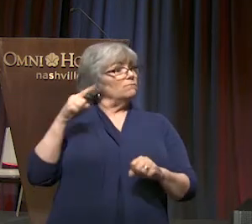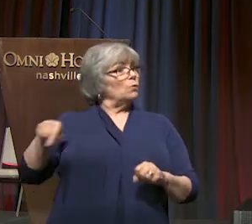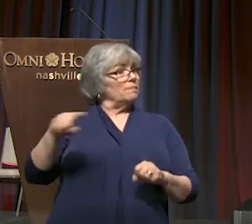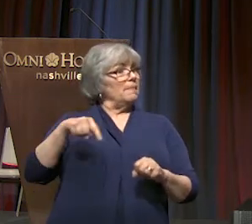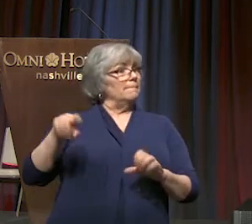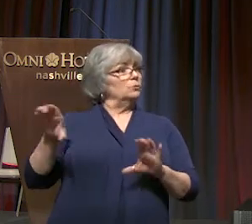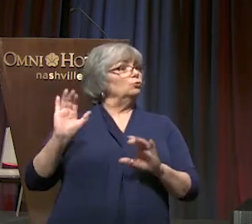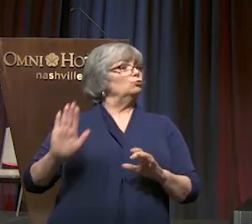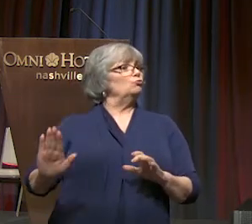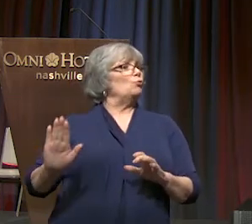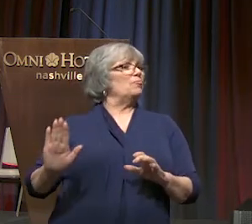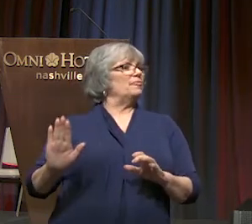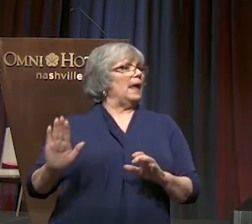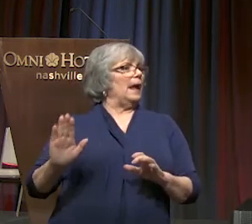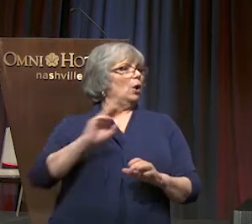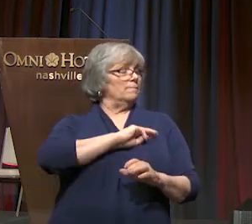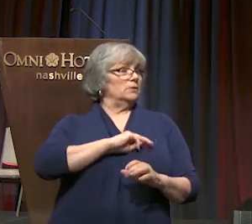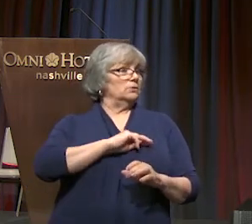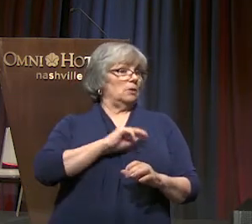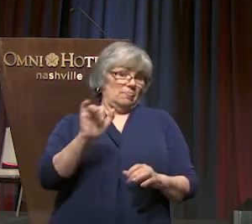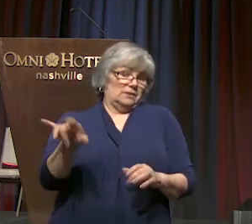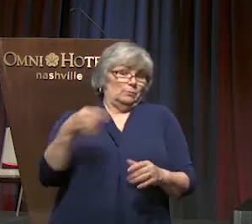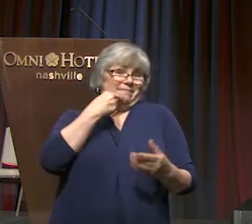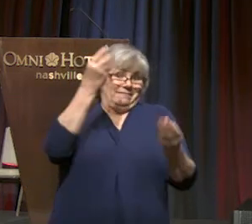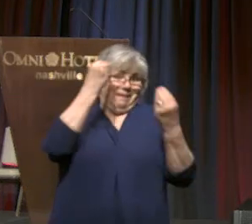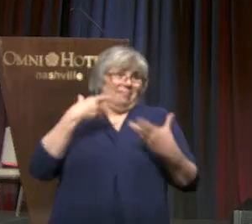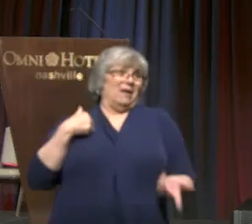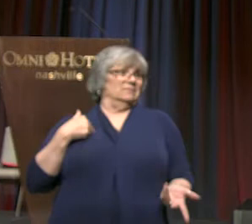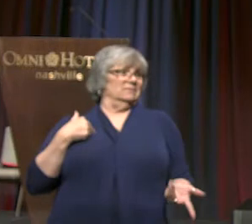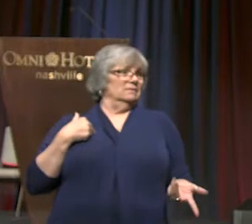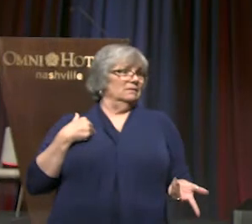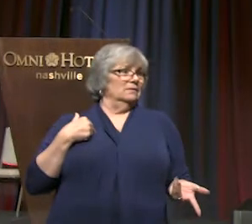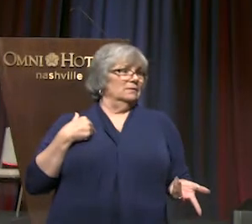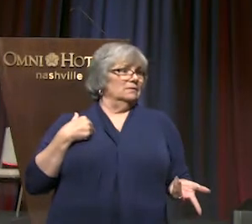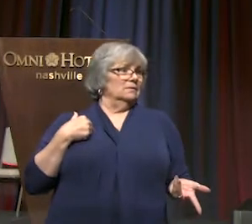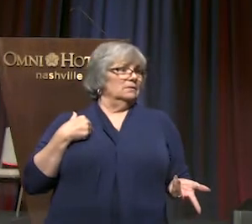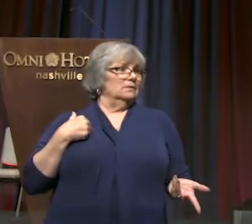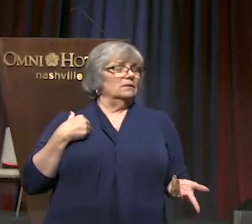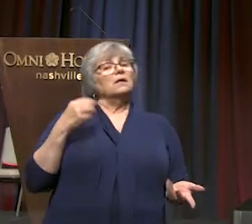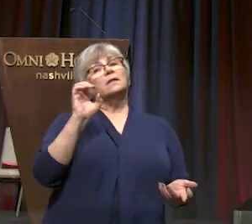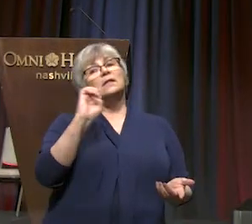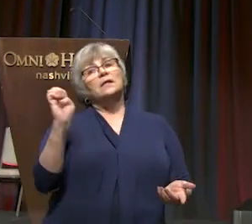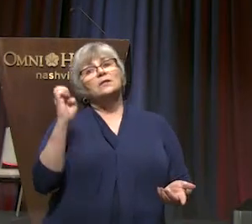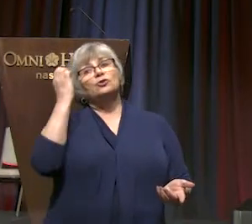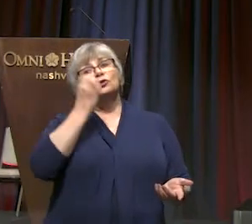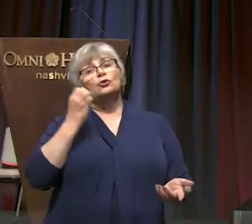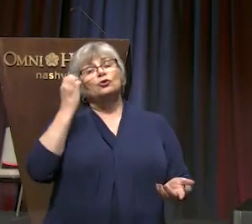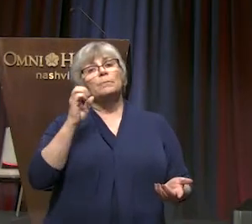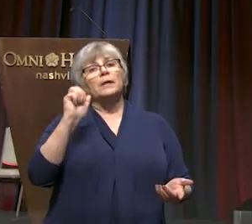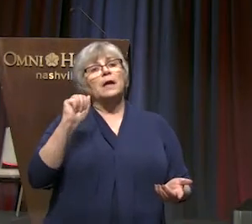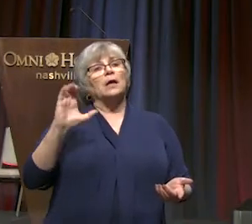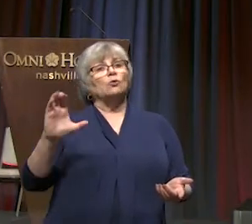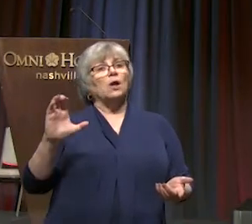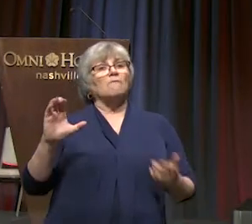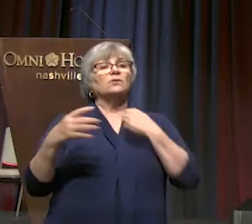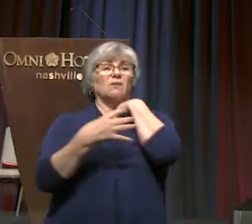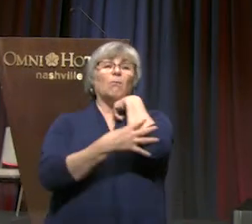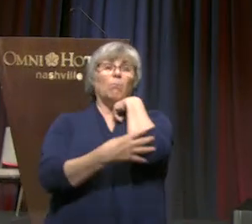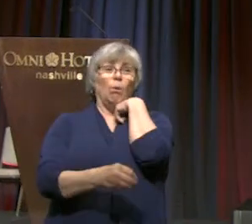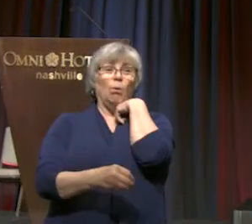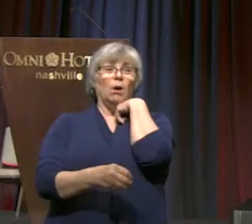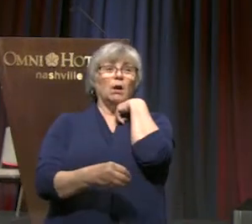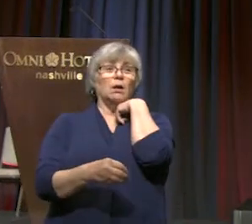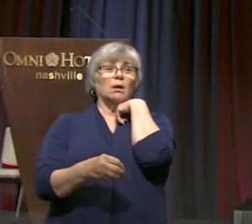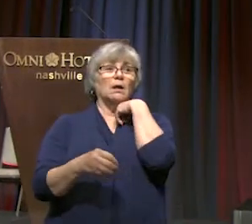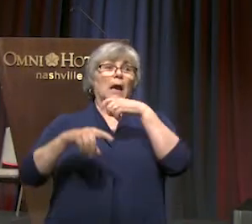mission. So they tell us. The Eastern European annual conferences are poor and